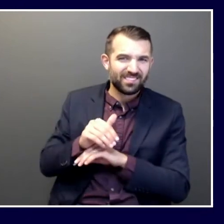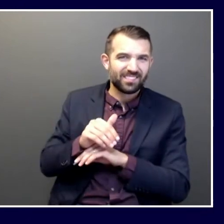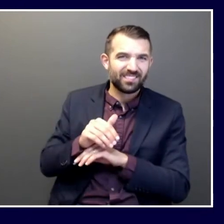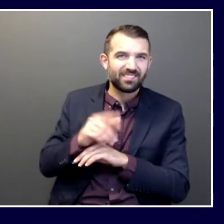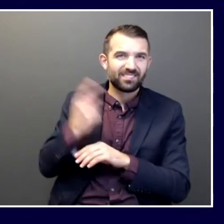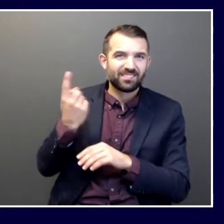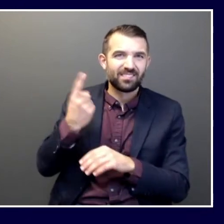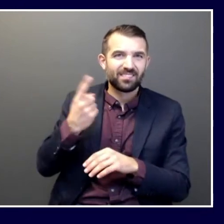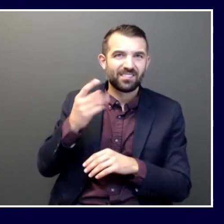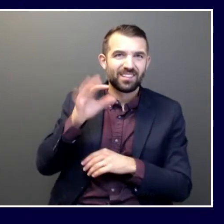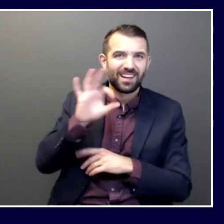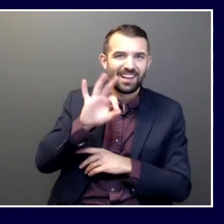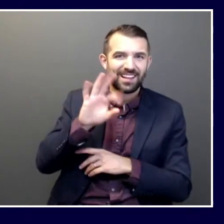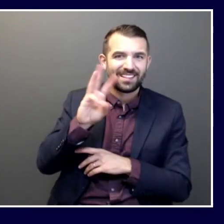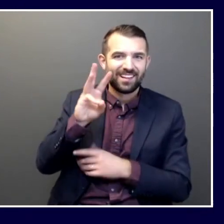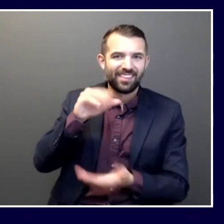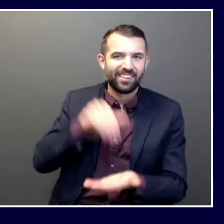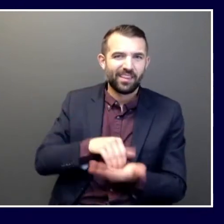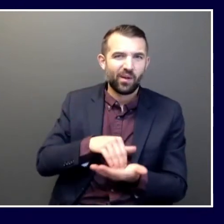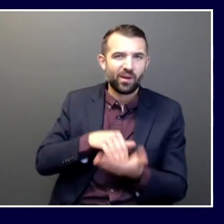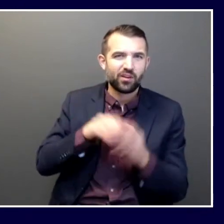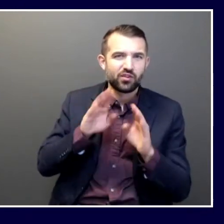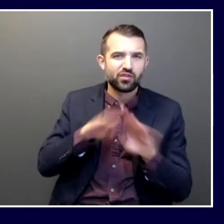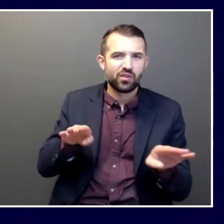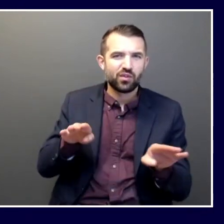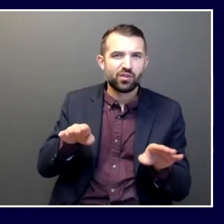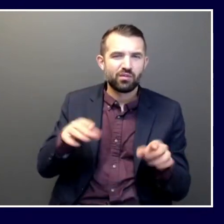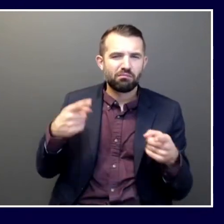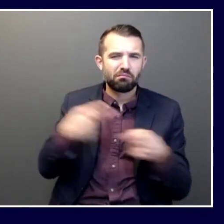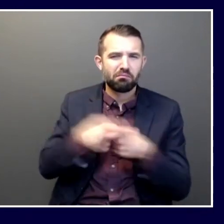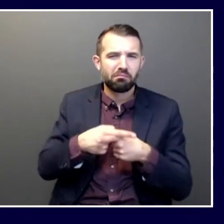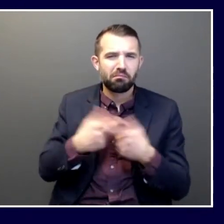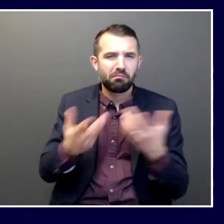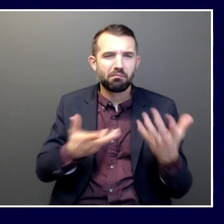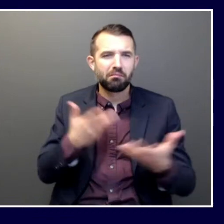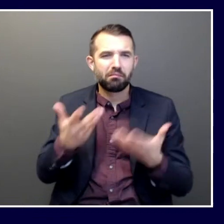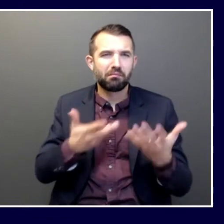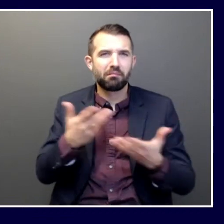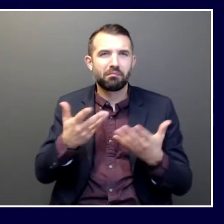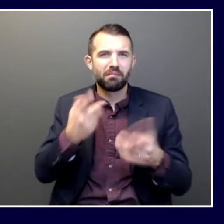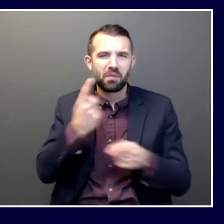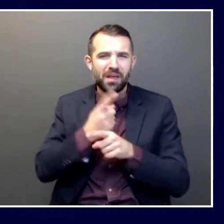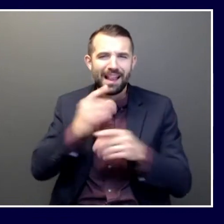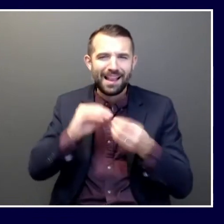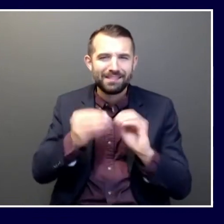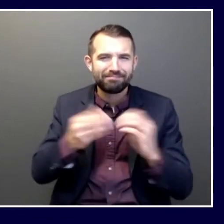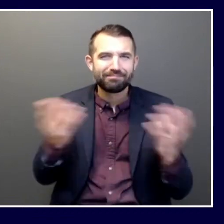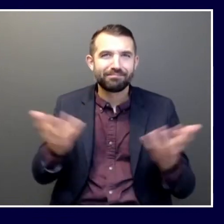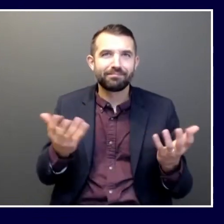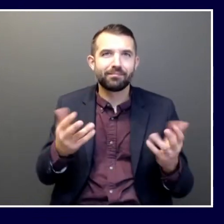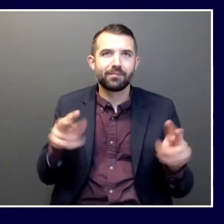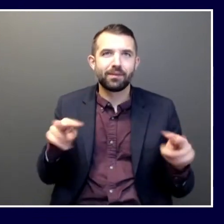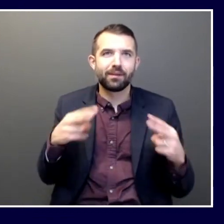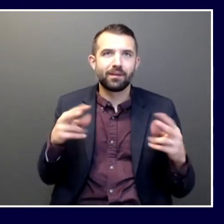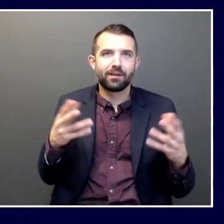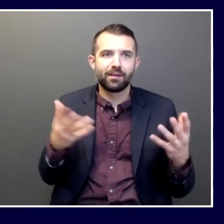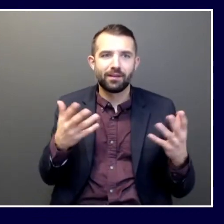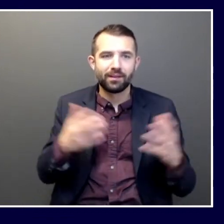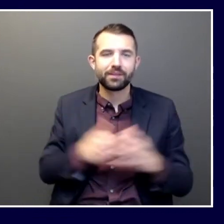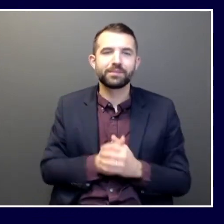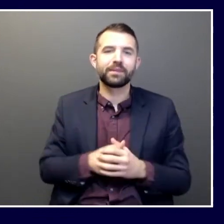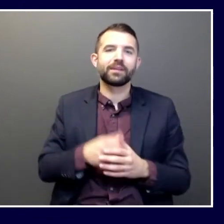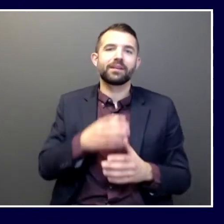why there's a difference there? I do that thought it one. was 70. Okay, Commissioner. So we got